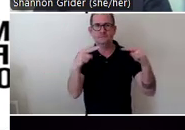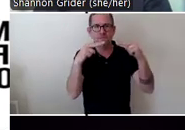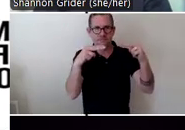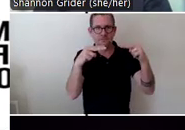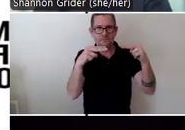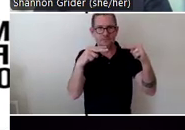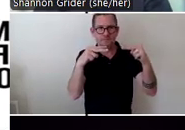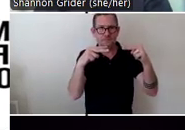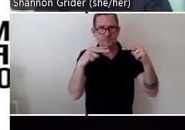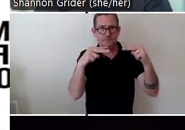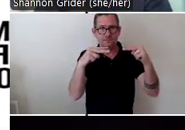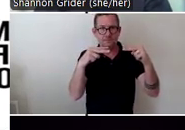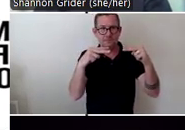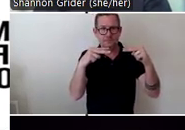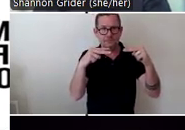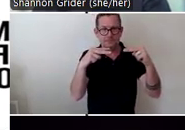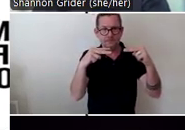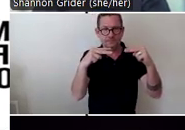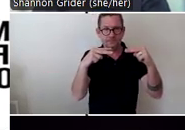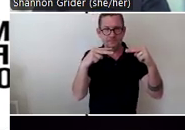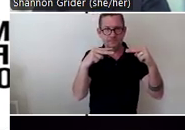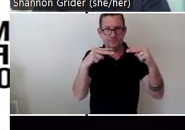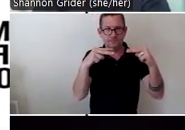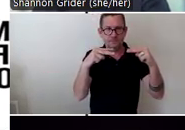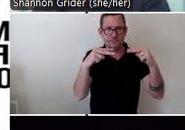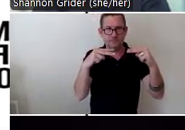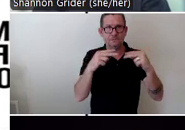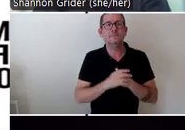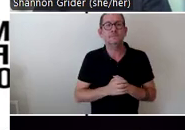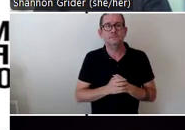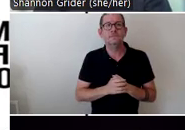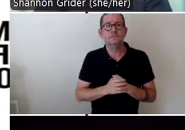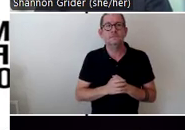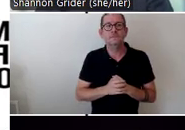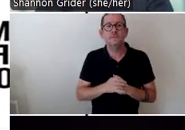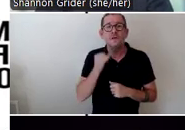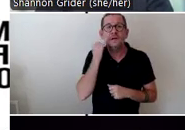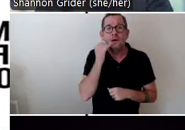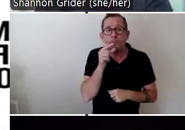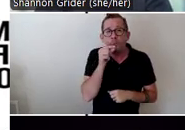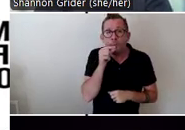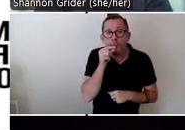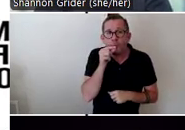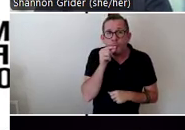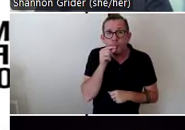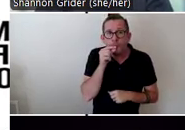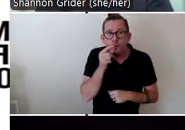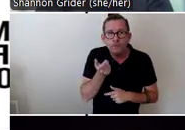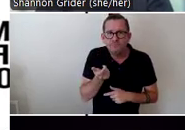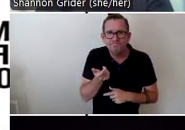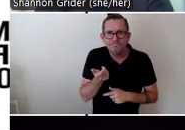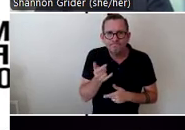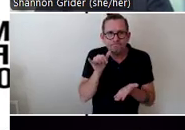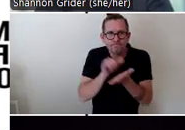If somebody turns to the side and you're still talking to the person that's in front of you, they can't lip read you when they're only seeing half of your mouth